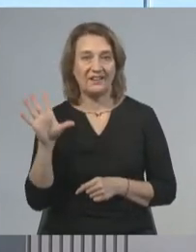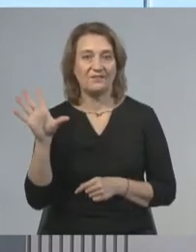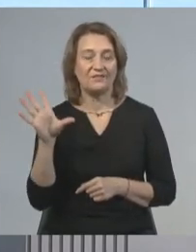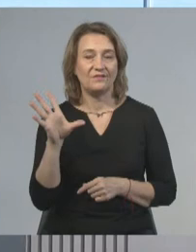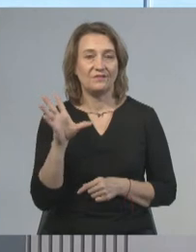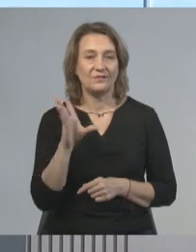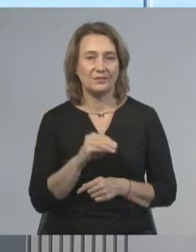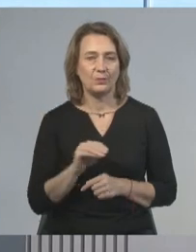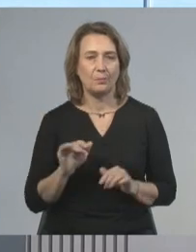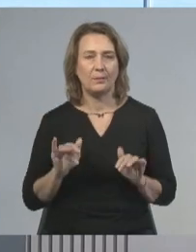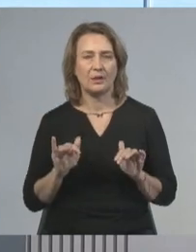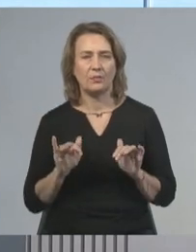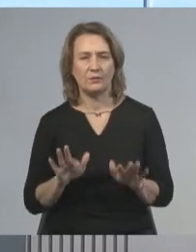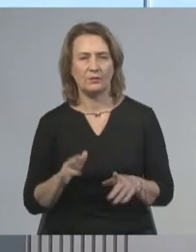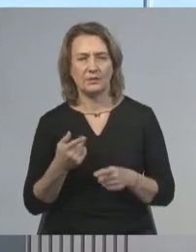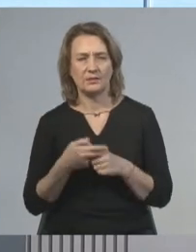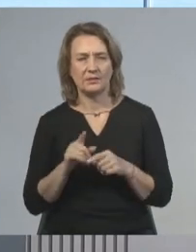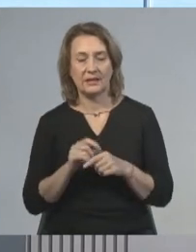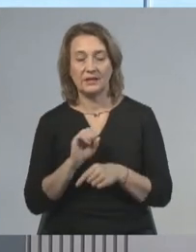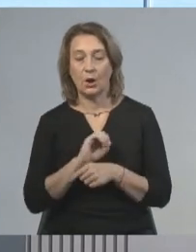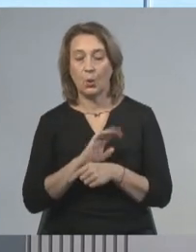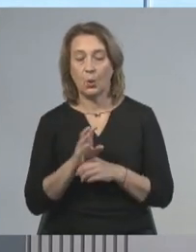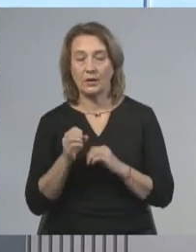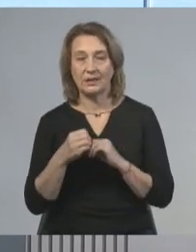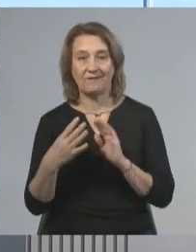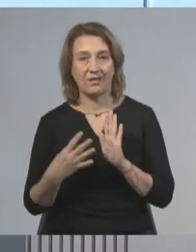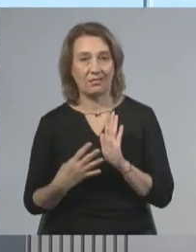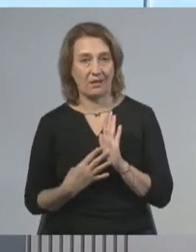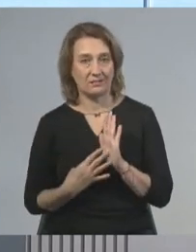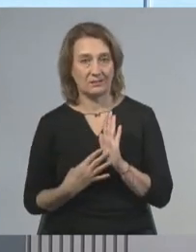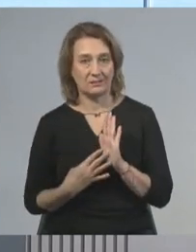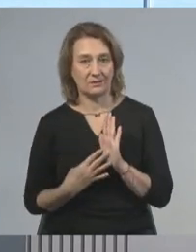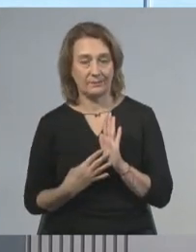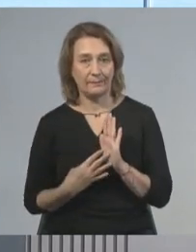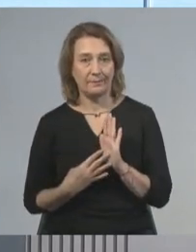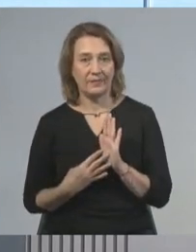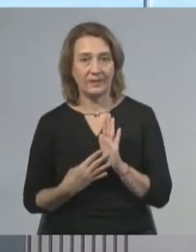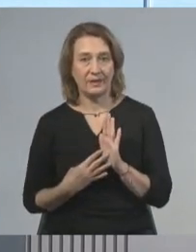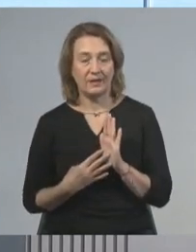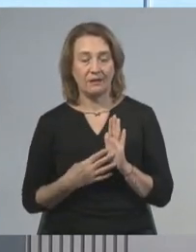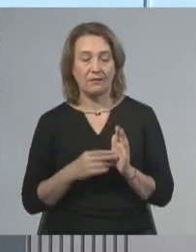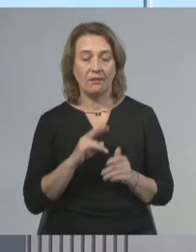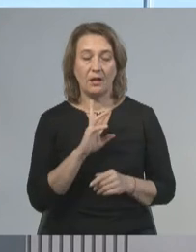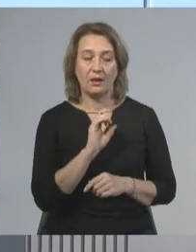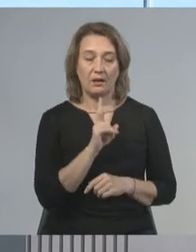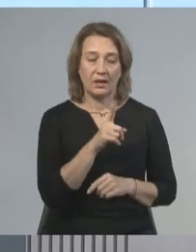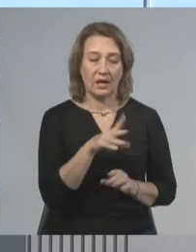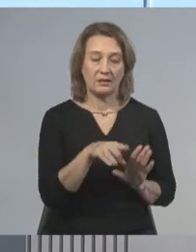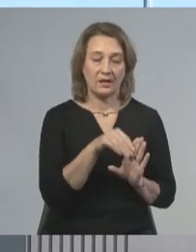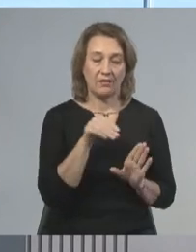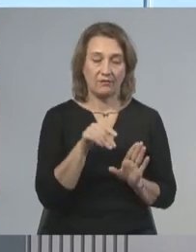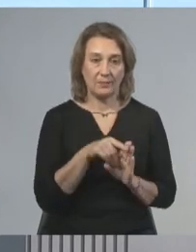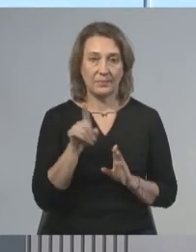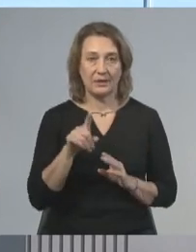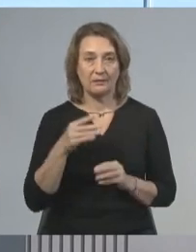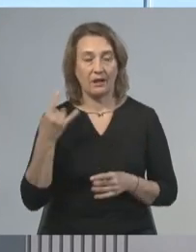we're going through this year it's coveted 19 and it is also reflected on the elections and on